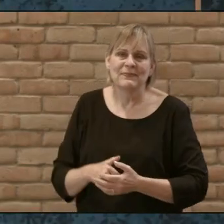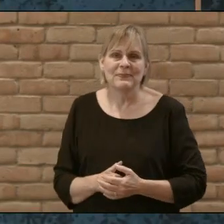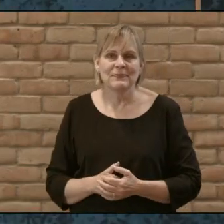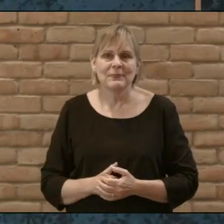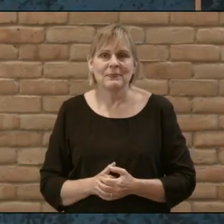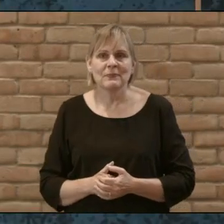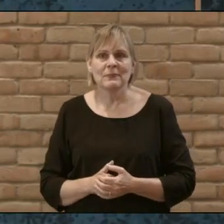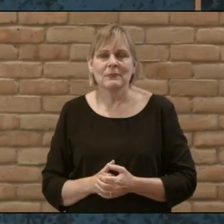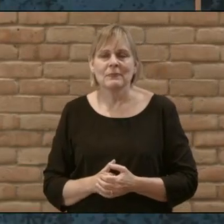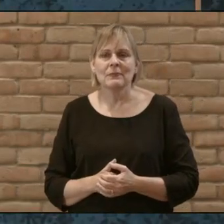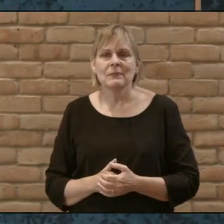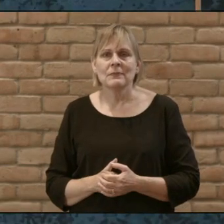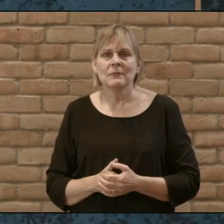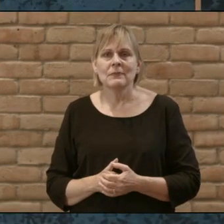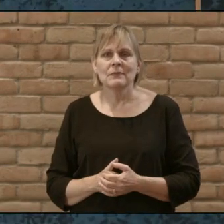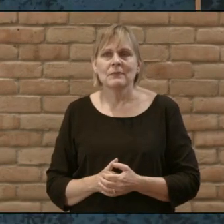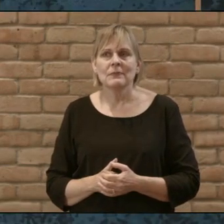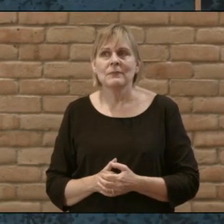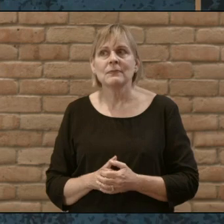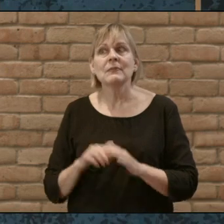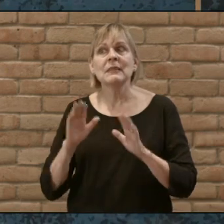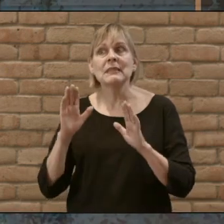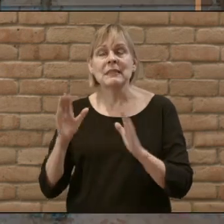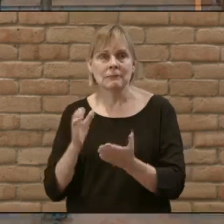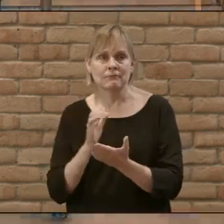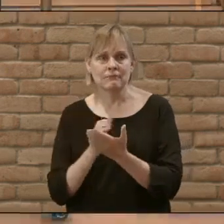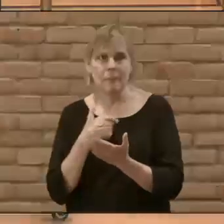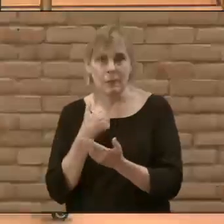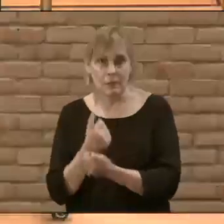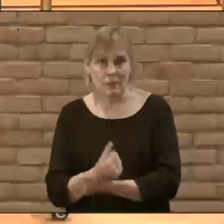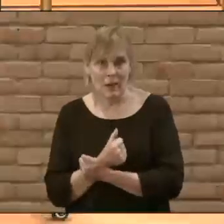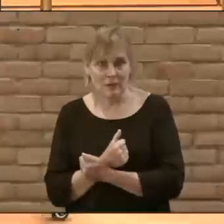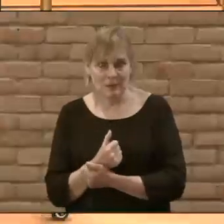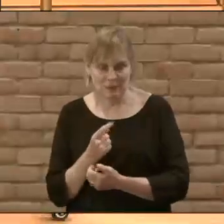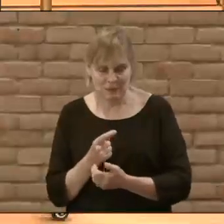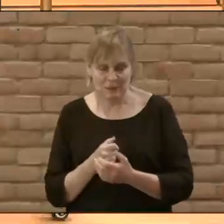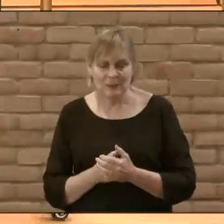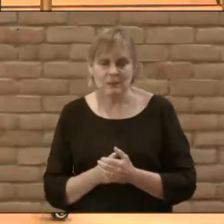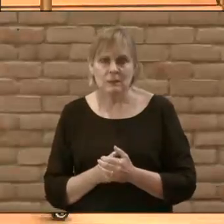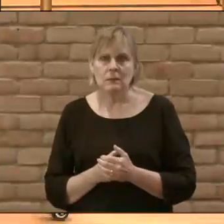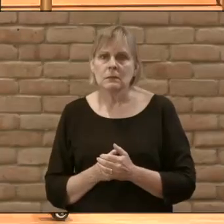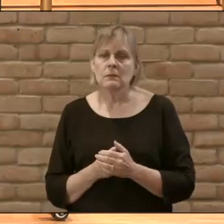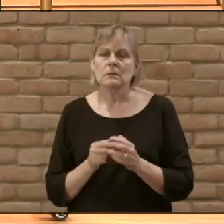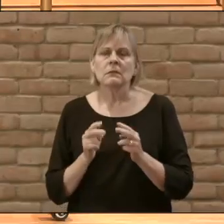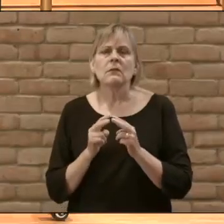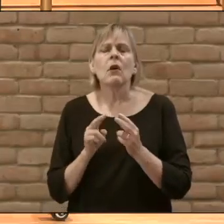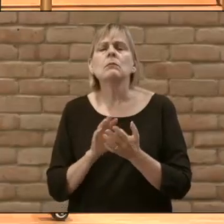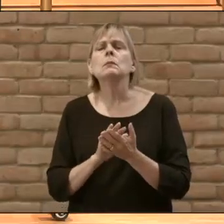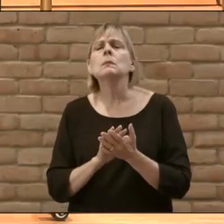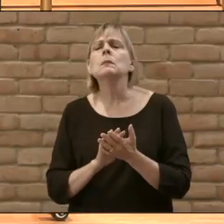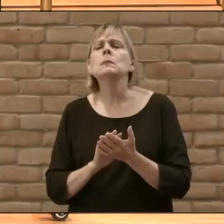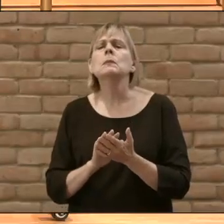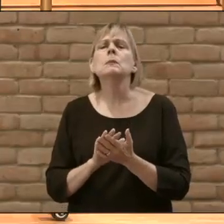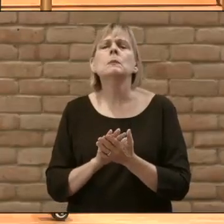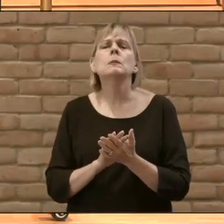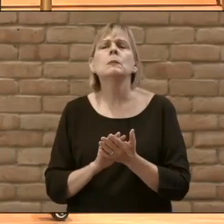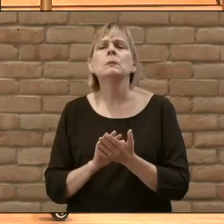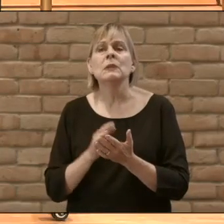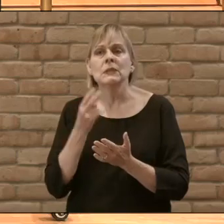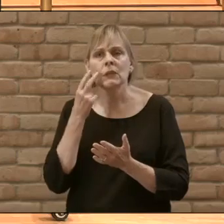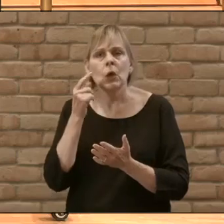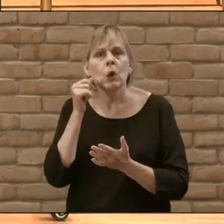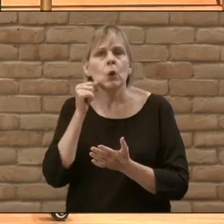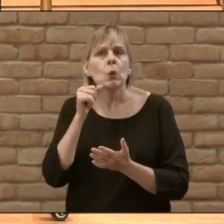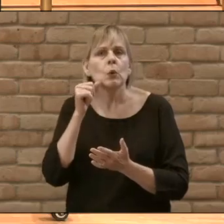what I love about this painting is very very faintly you can see this girl's